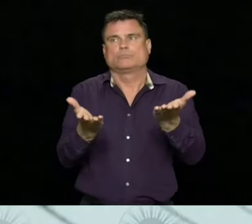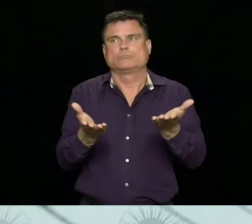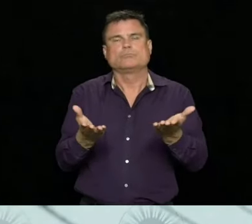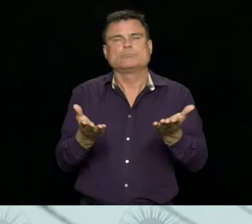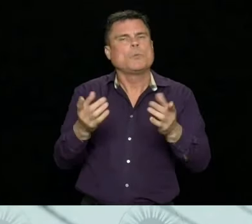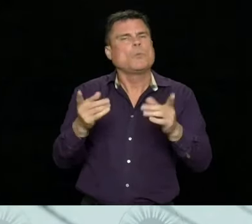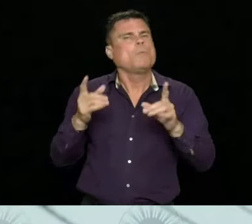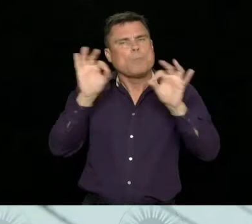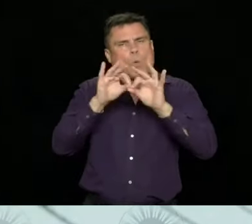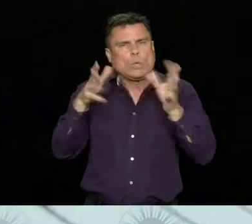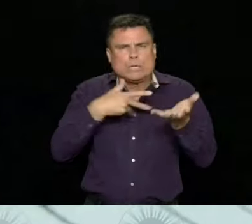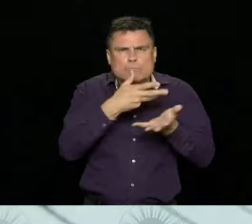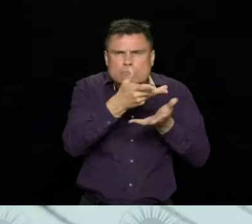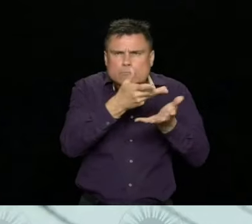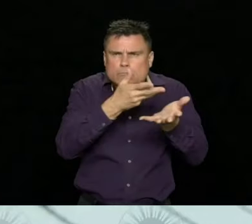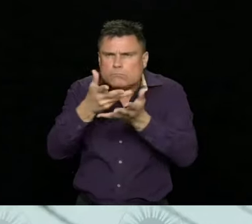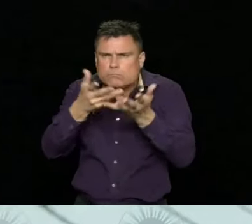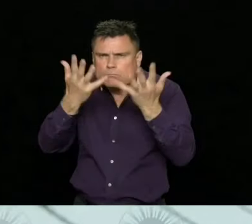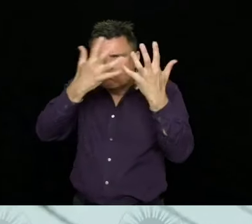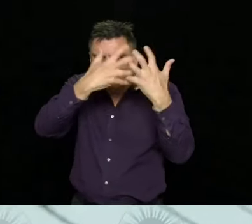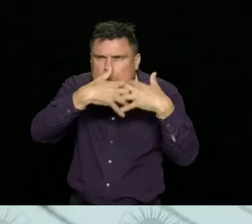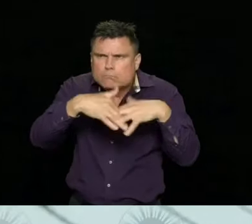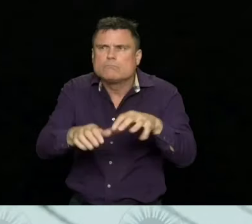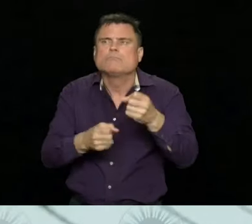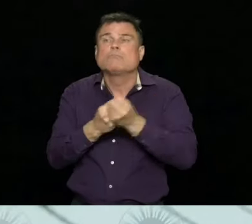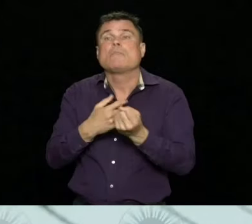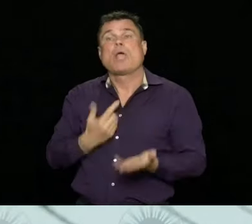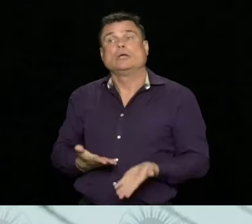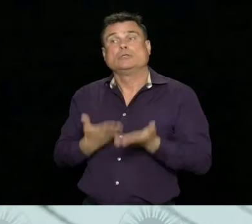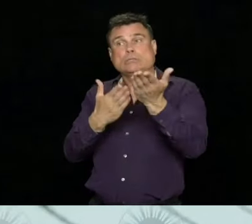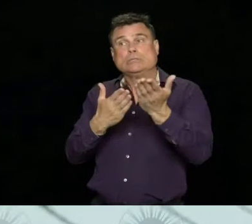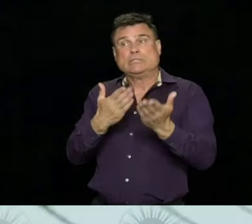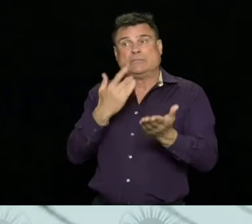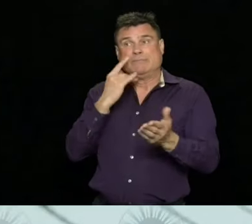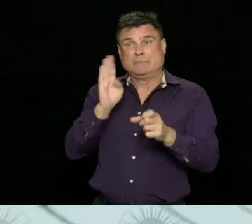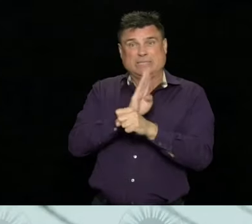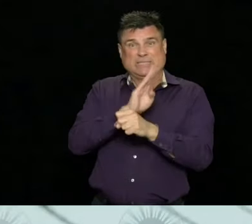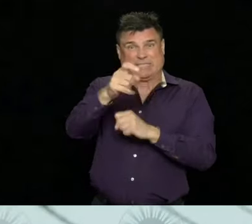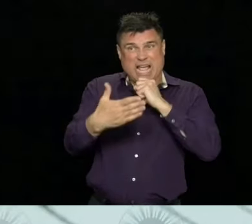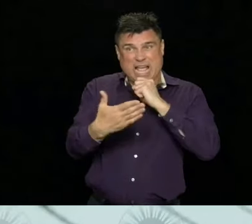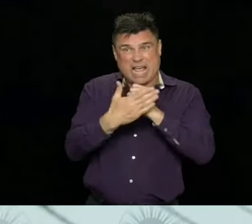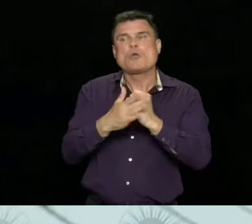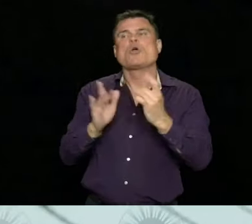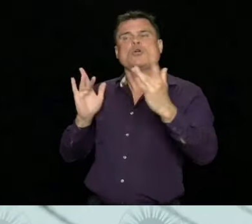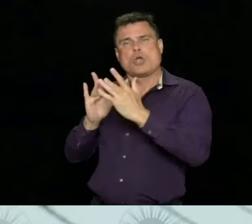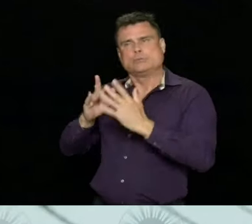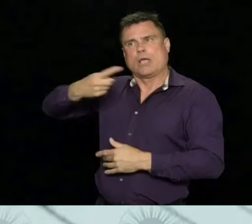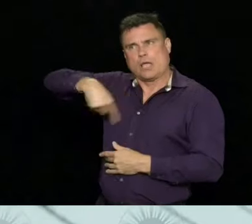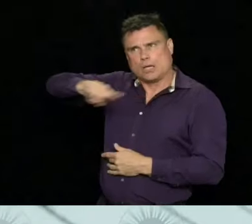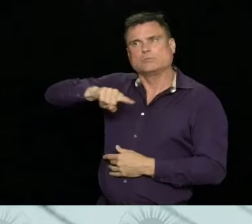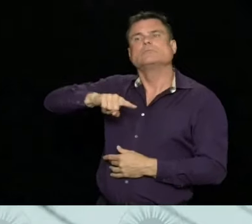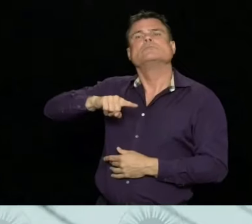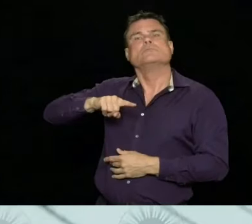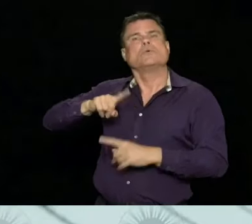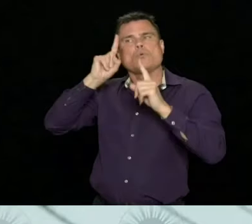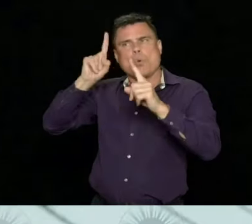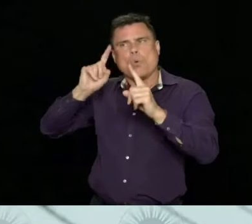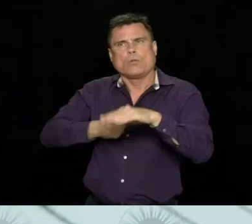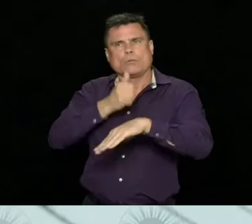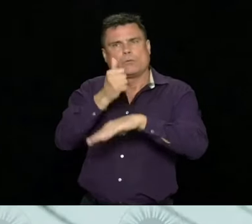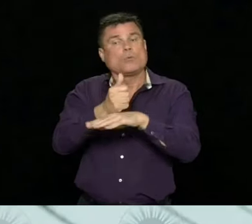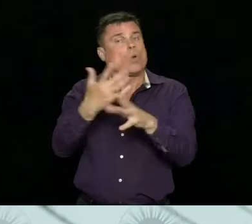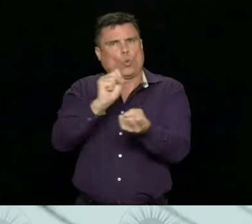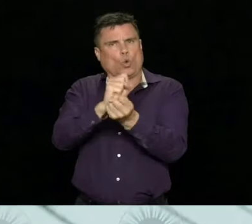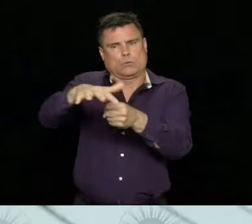that they contact the WorkSafeBC to make sure the safety plan is in place, and then make sure that they win the confidence of the customers who come and patronize